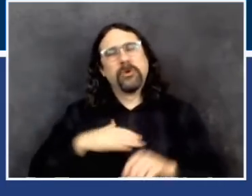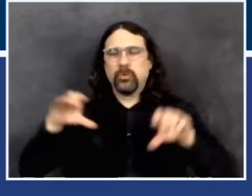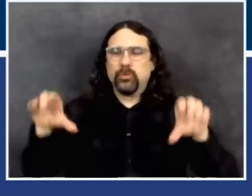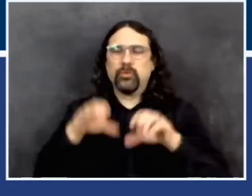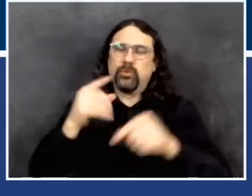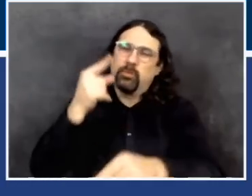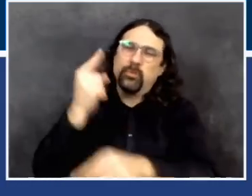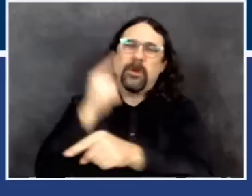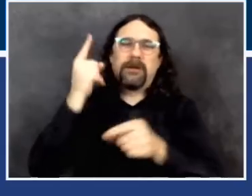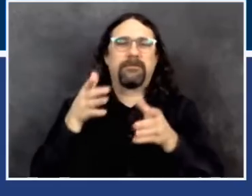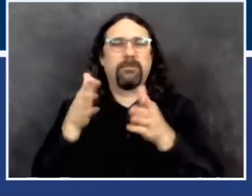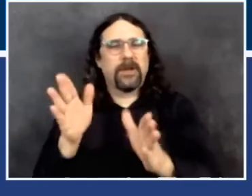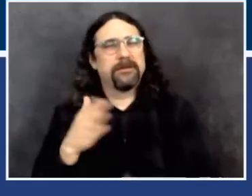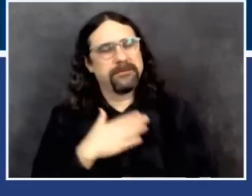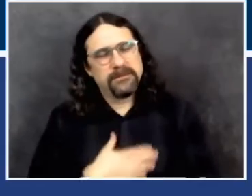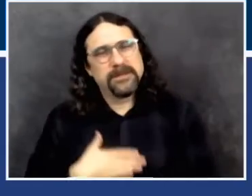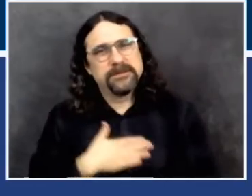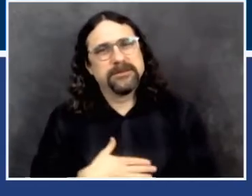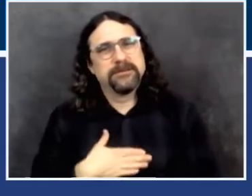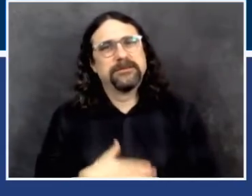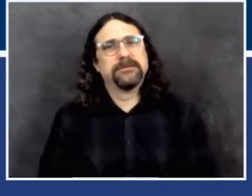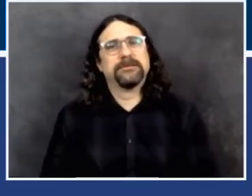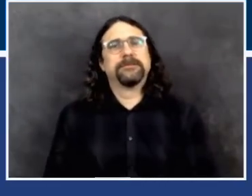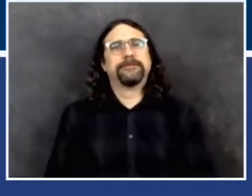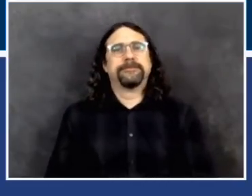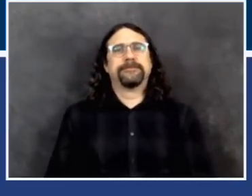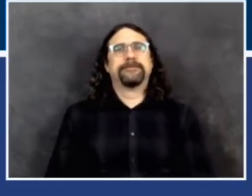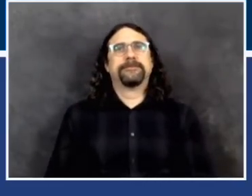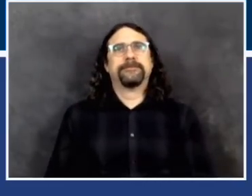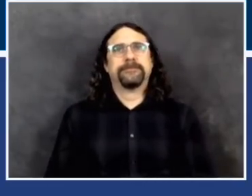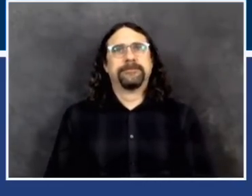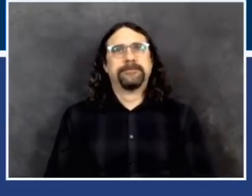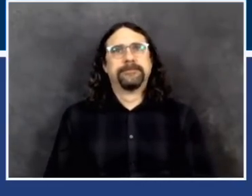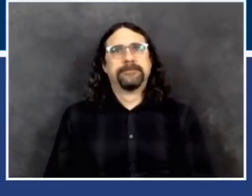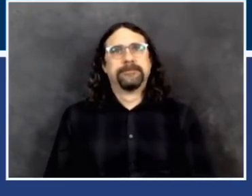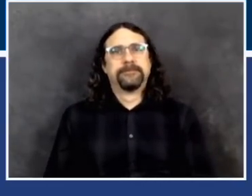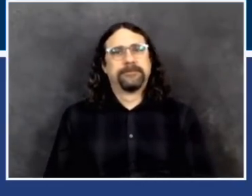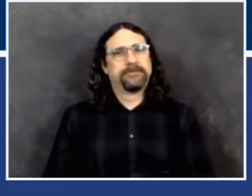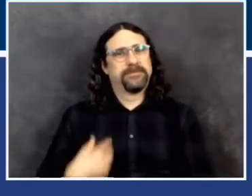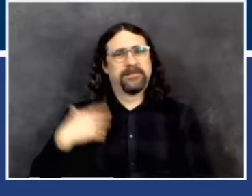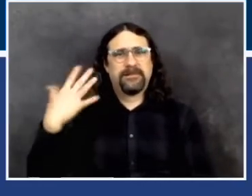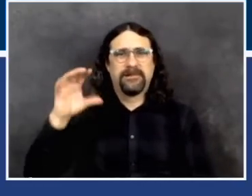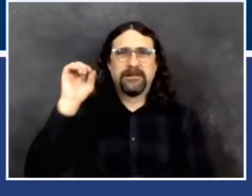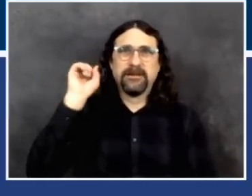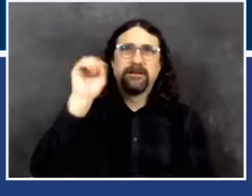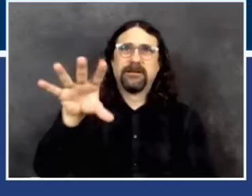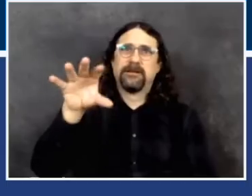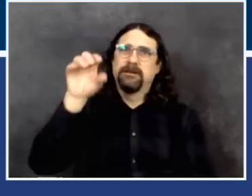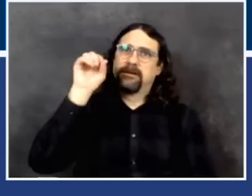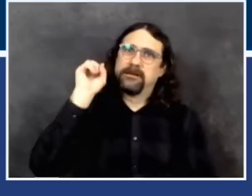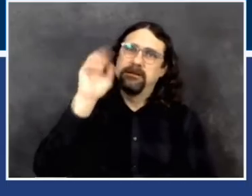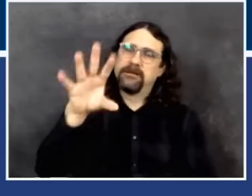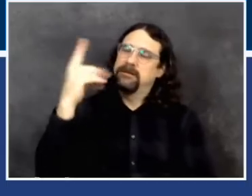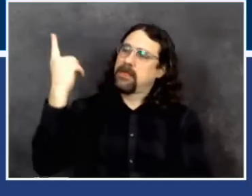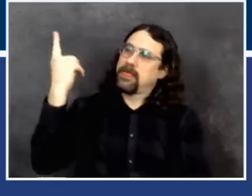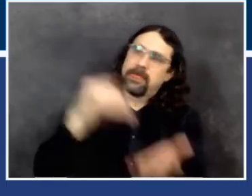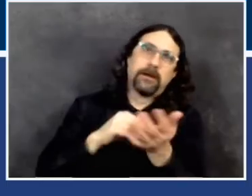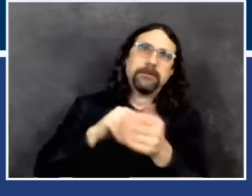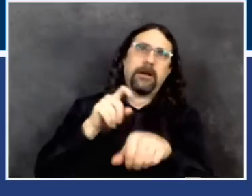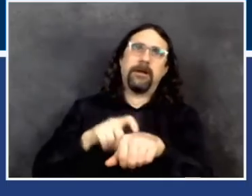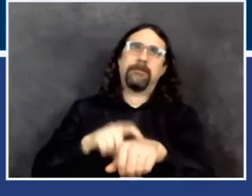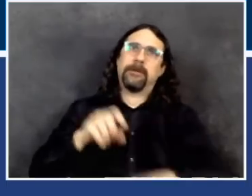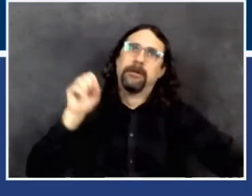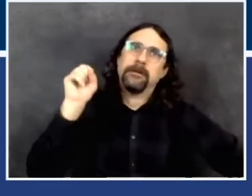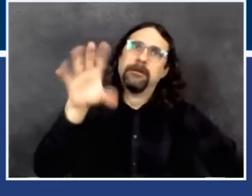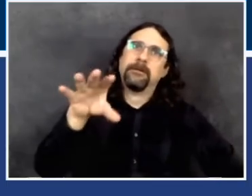though I have said it 1,000 times, I know you have heard it in so many other ways. If you don't understand that message